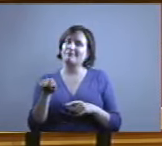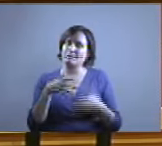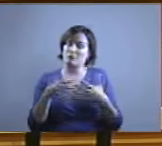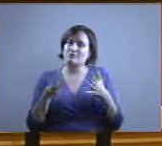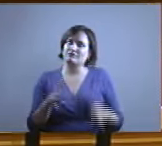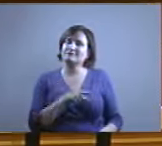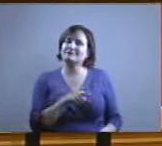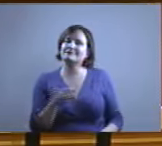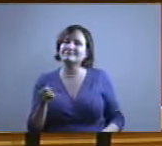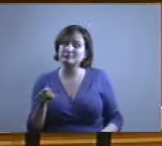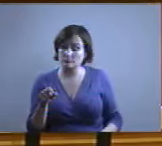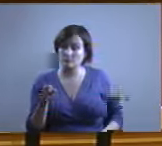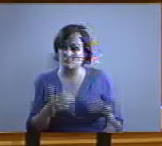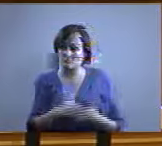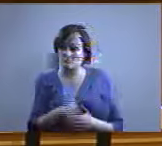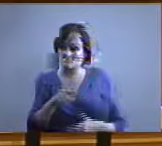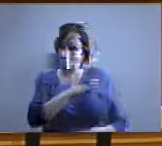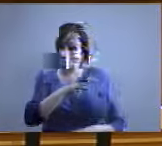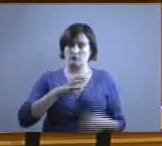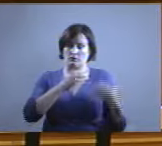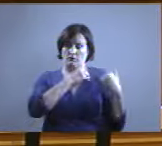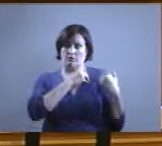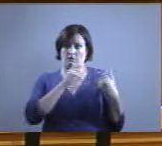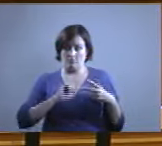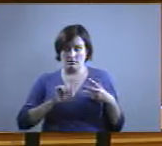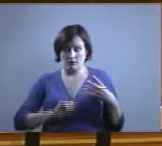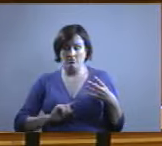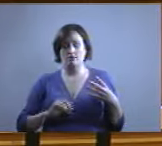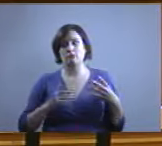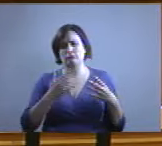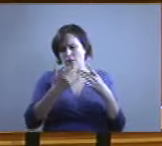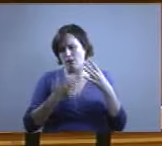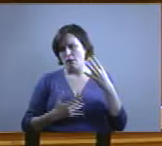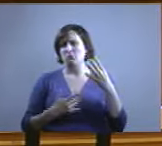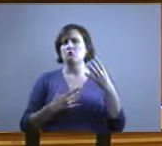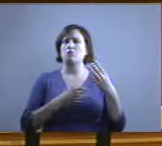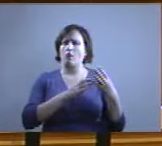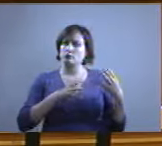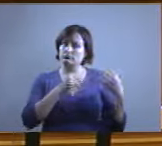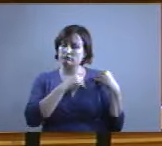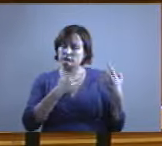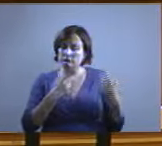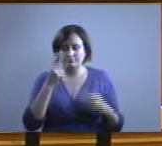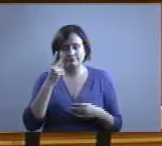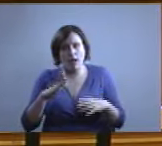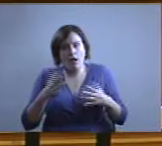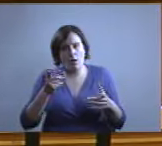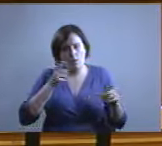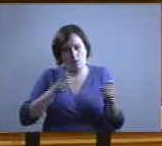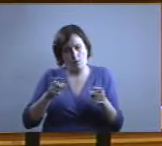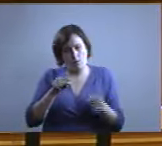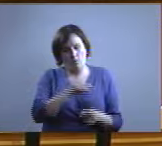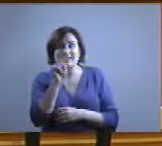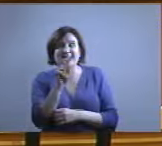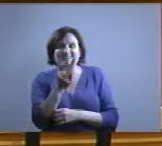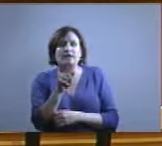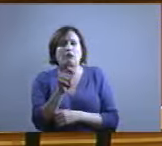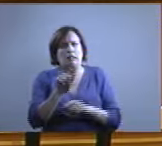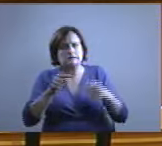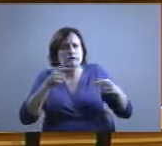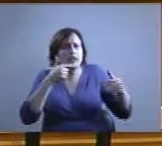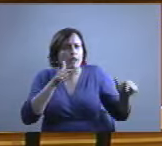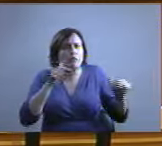meet certain standards in the school for prescribing how to regulate the sector that should be governed